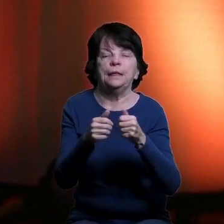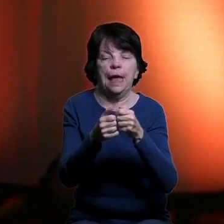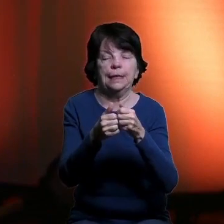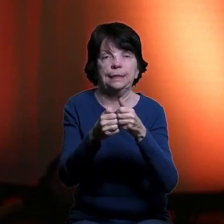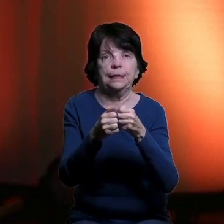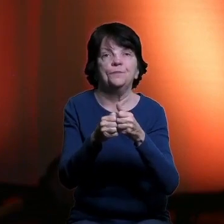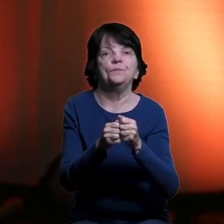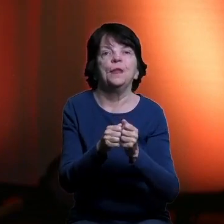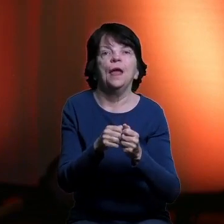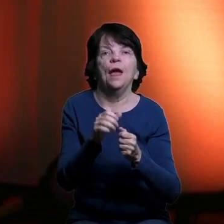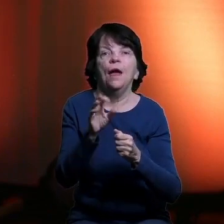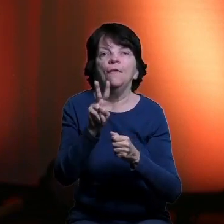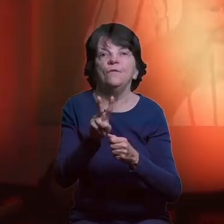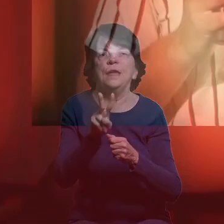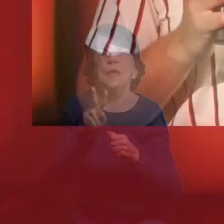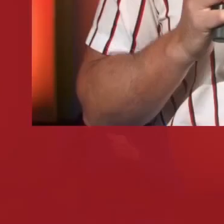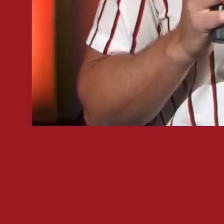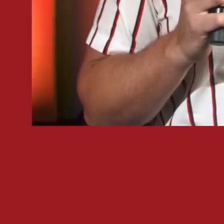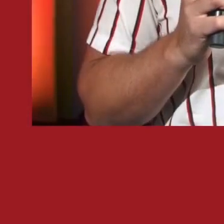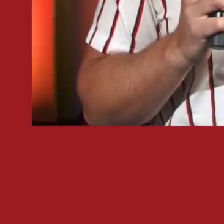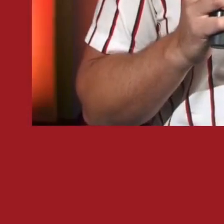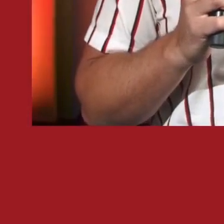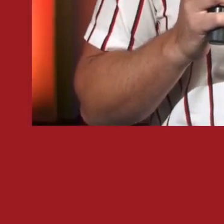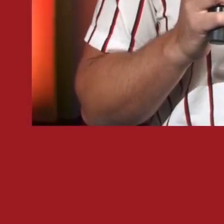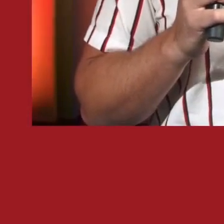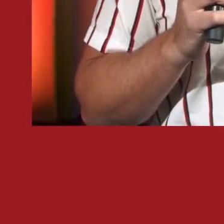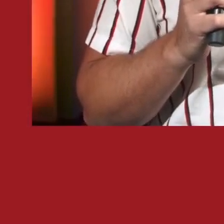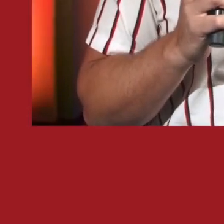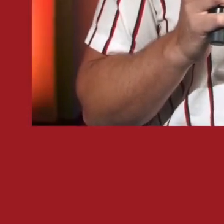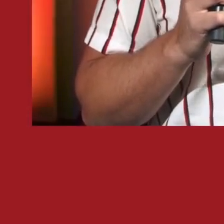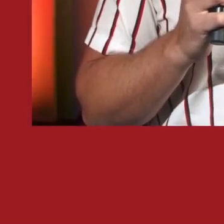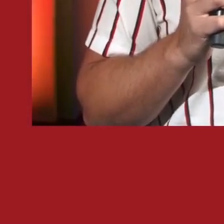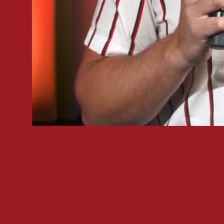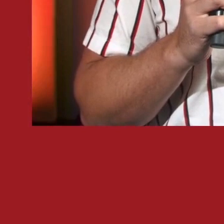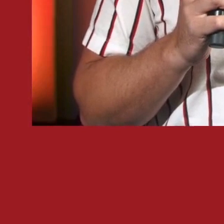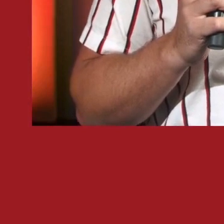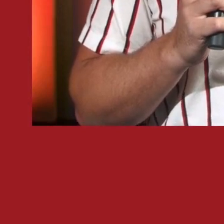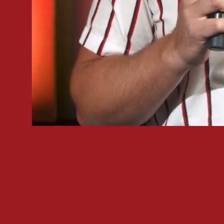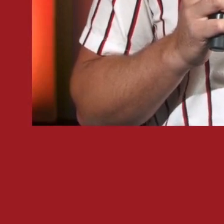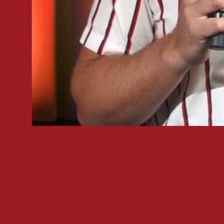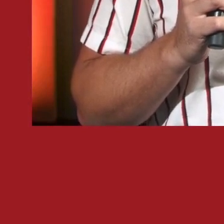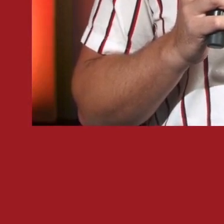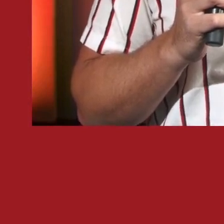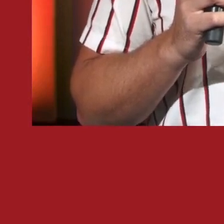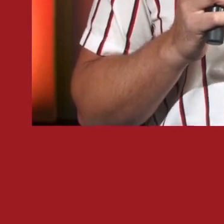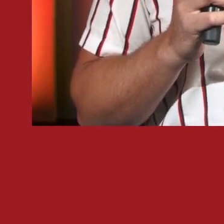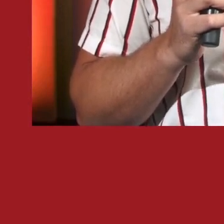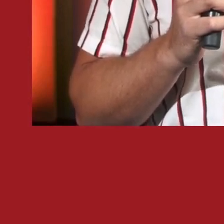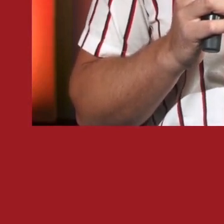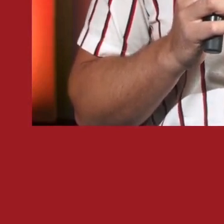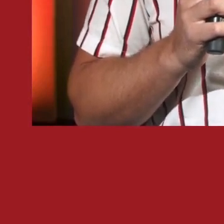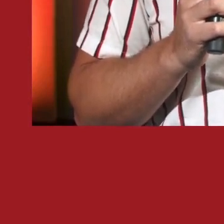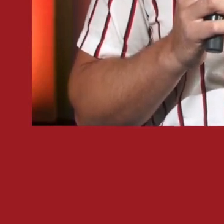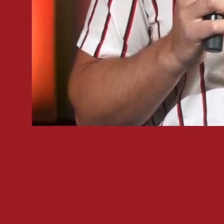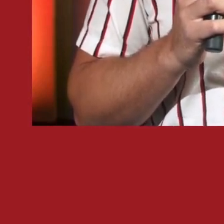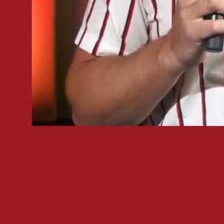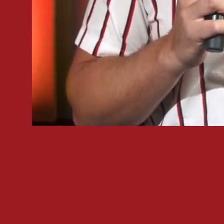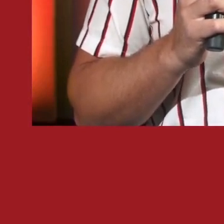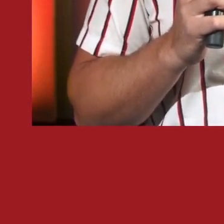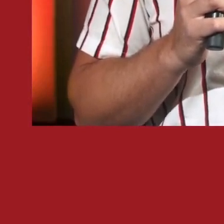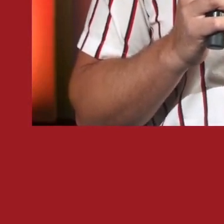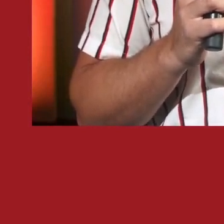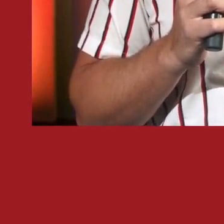77977. And on that link, you can scroll down to give your tithes and offerings. But as you give above and beyond